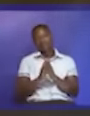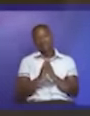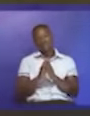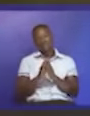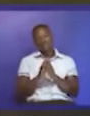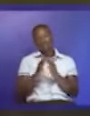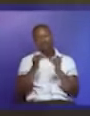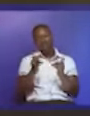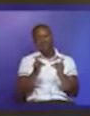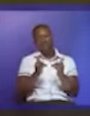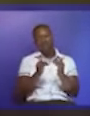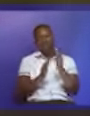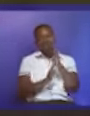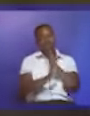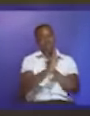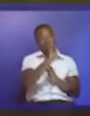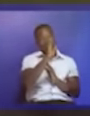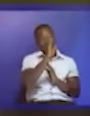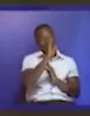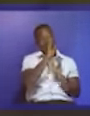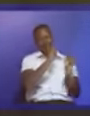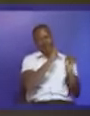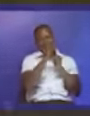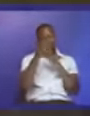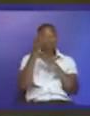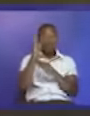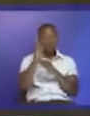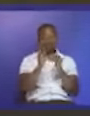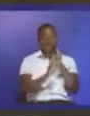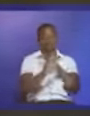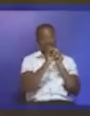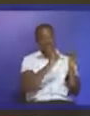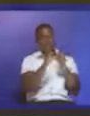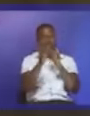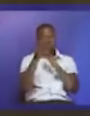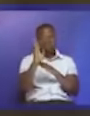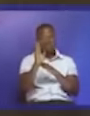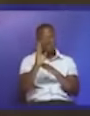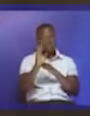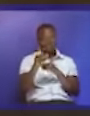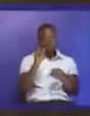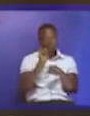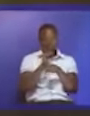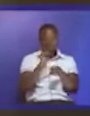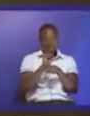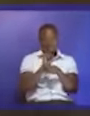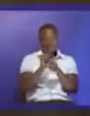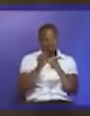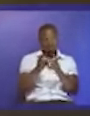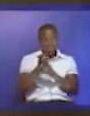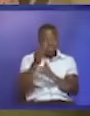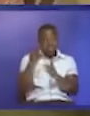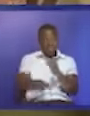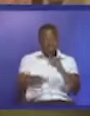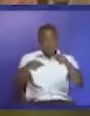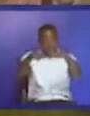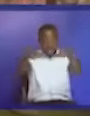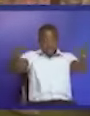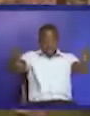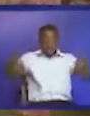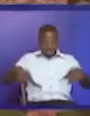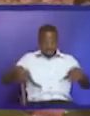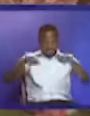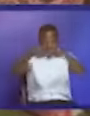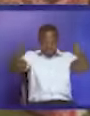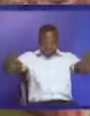of the power of God, the power of God only operates within the jurisdiction of the will of God.